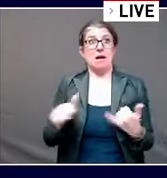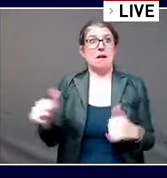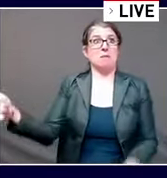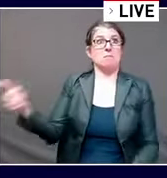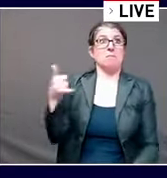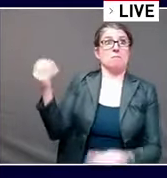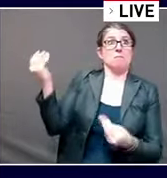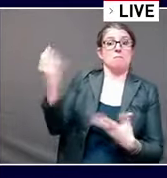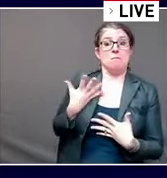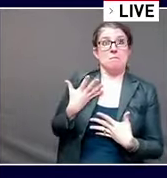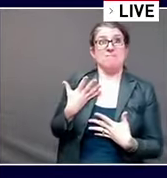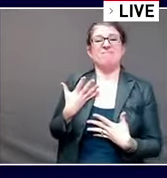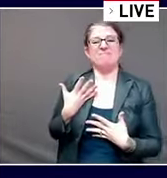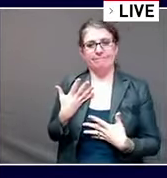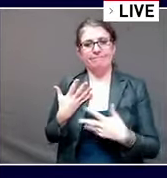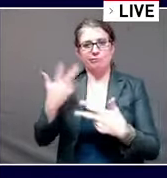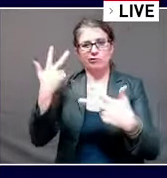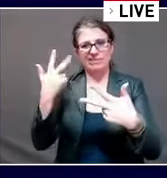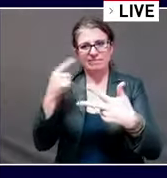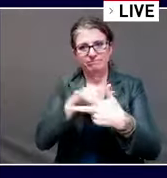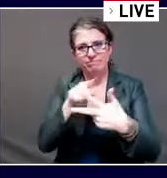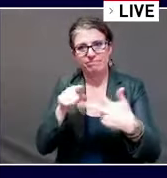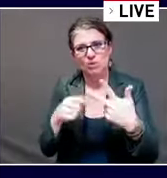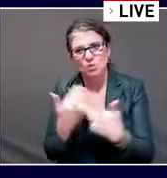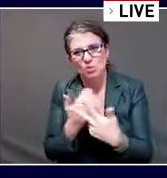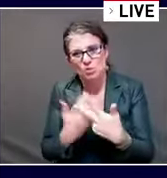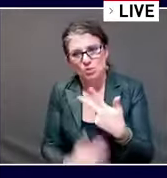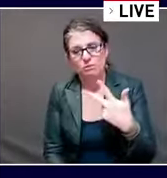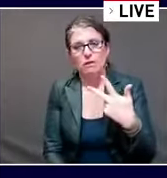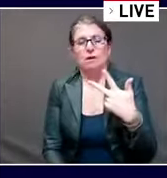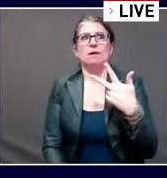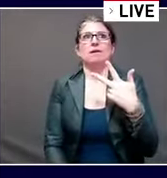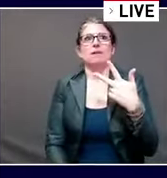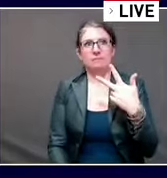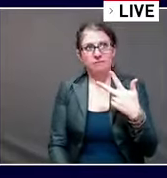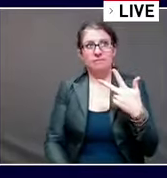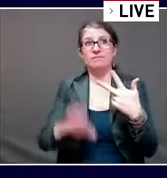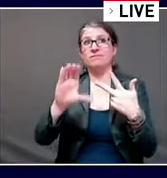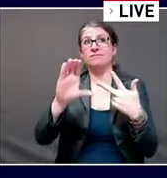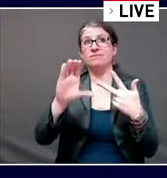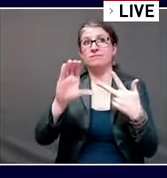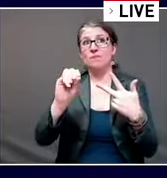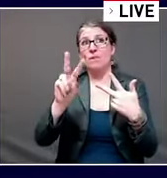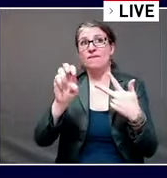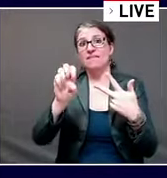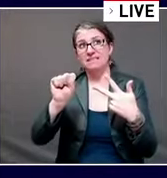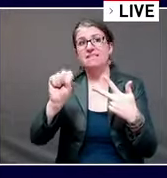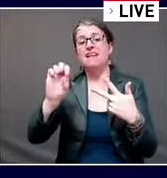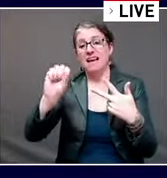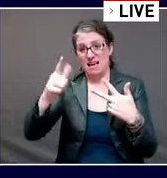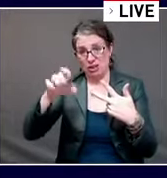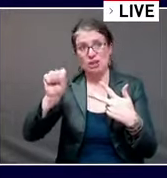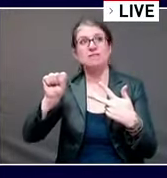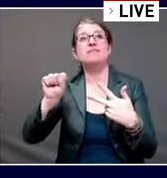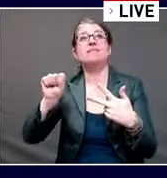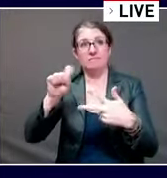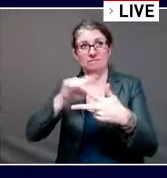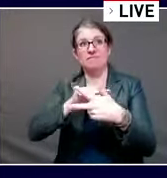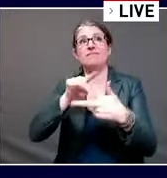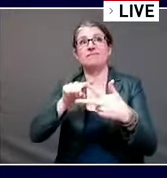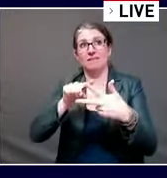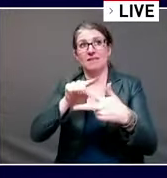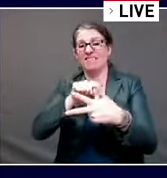outbreak investigations. One at Cove's Edge, a long-term care facility in Damariscotta, where there are 4 staff members who have tested